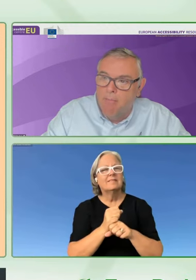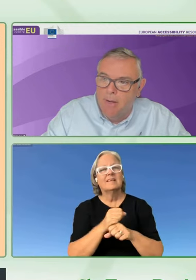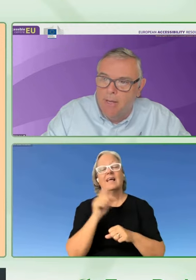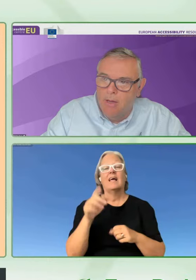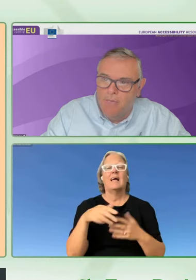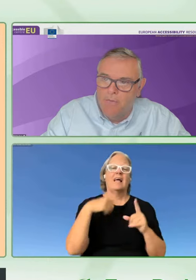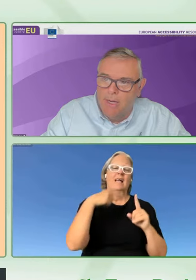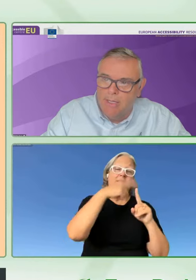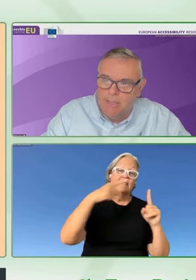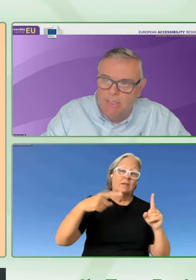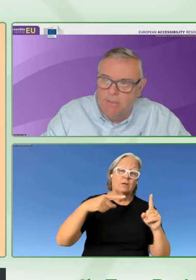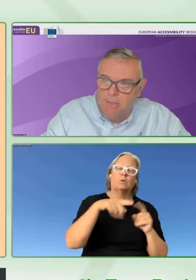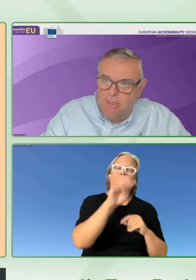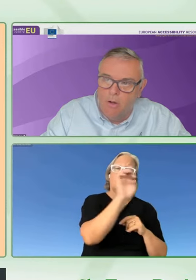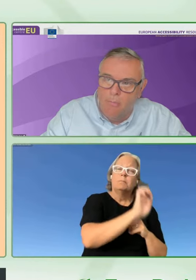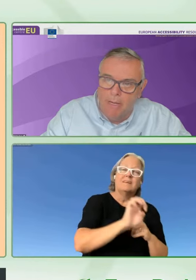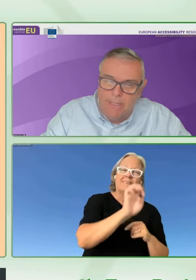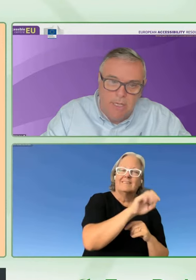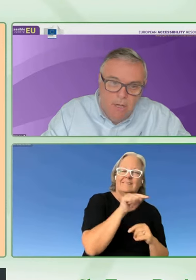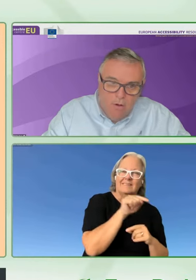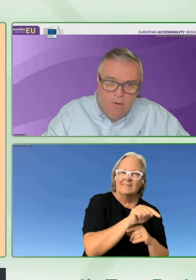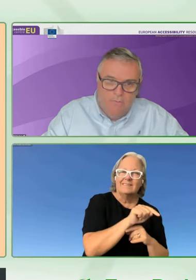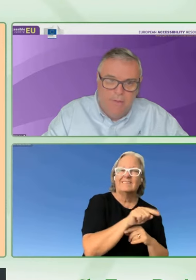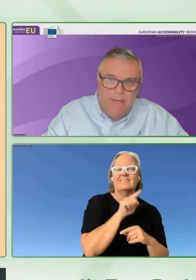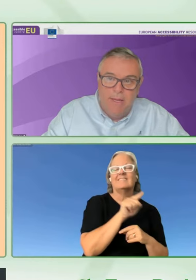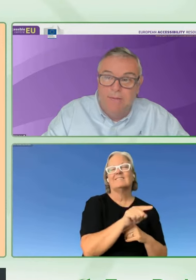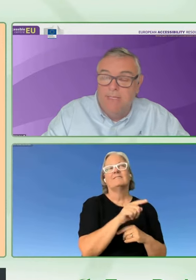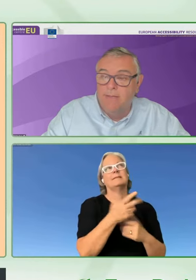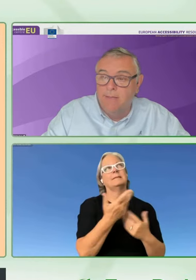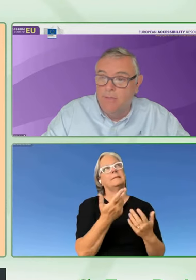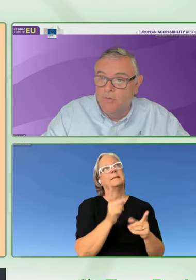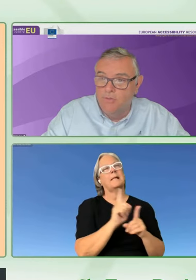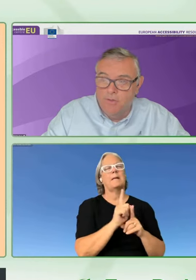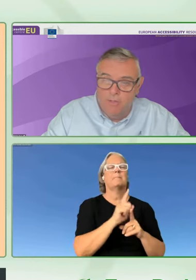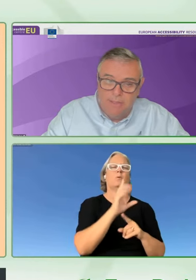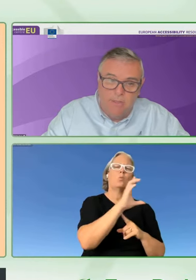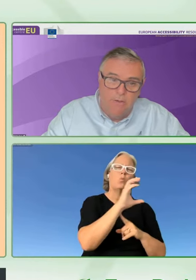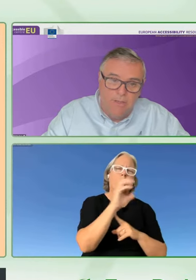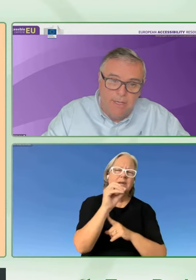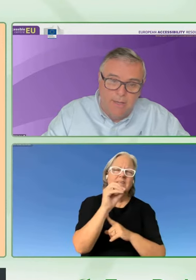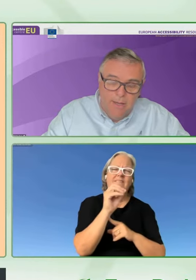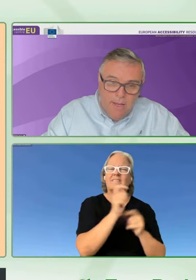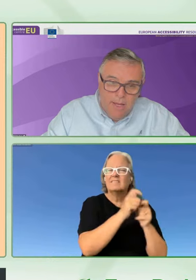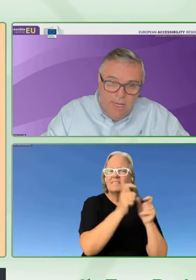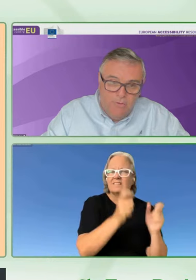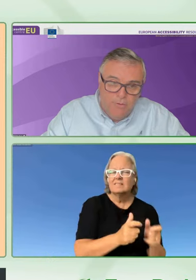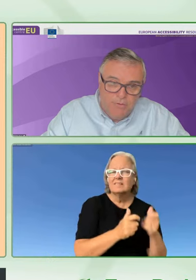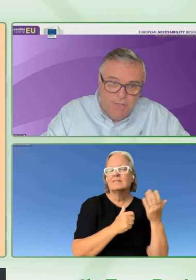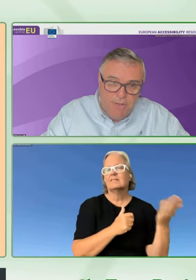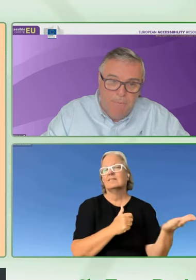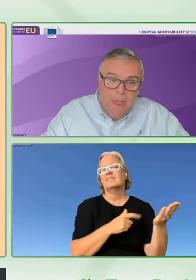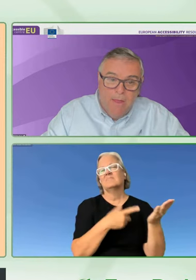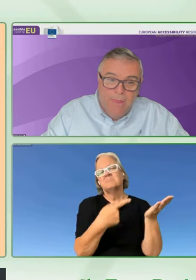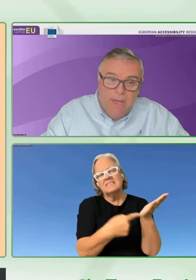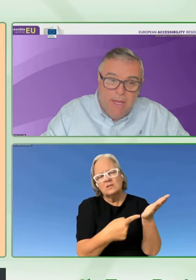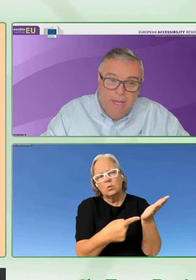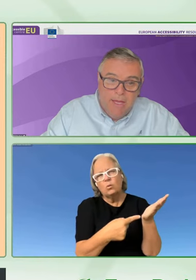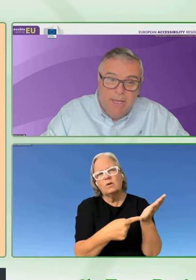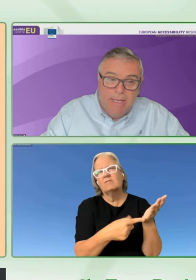the umbrella of the organization and the companies of the digital industry, the technological industry.